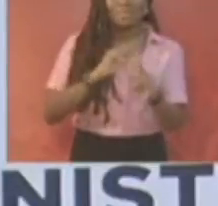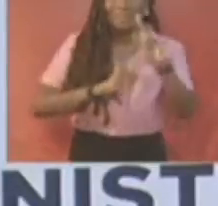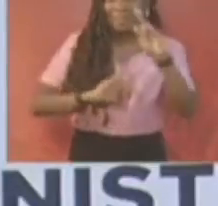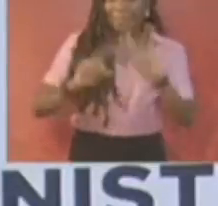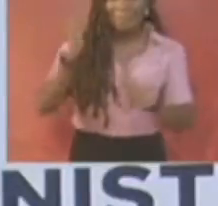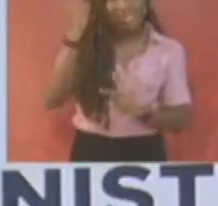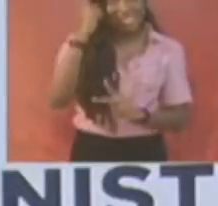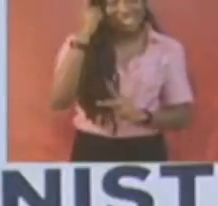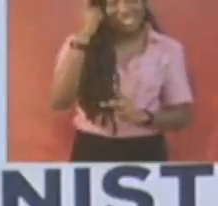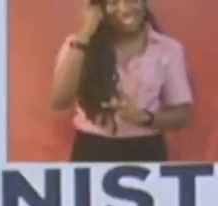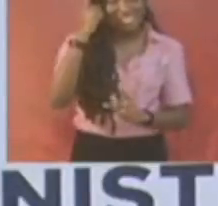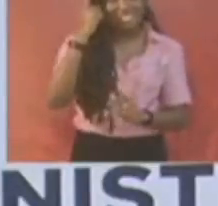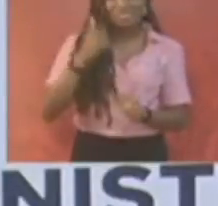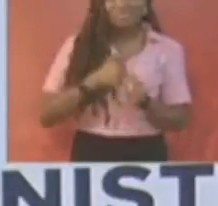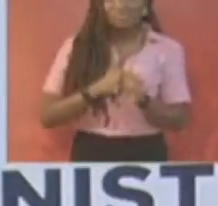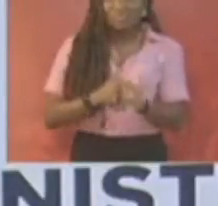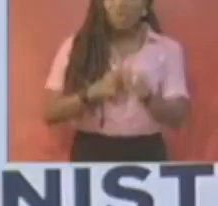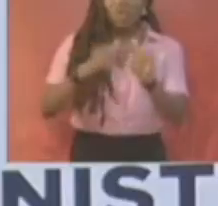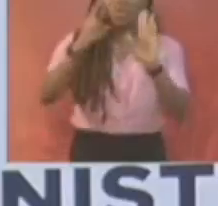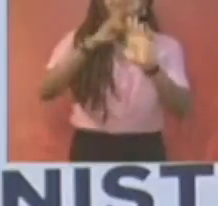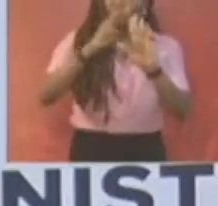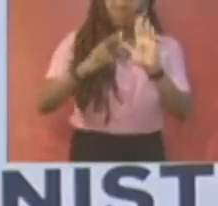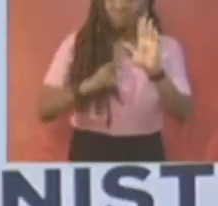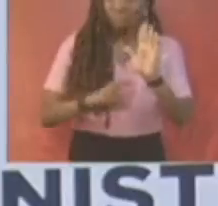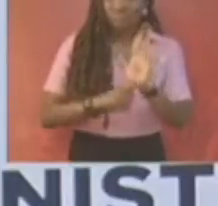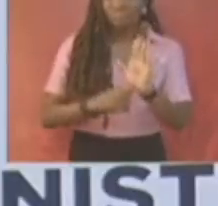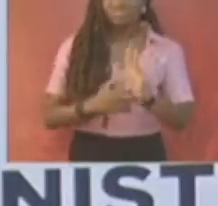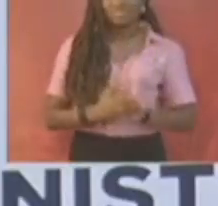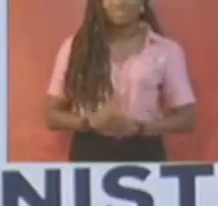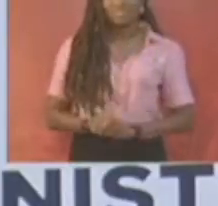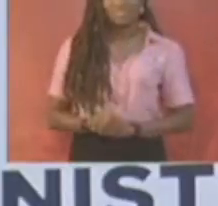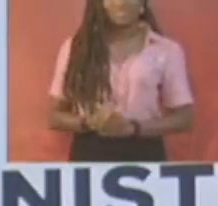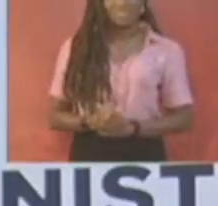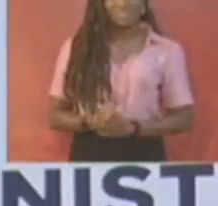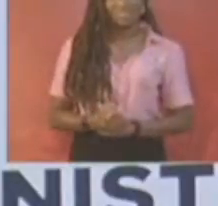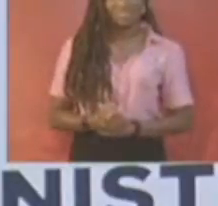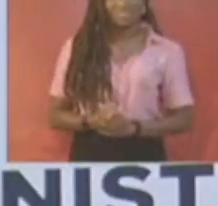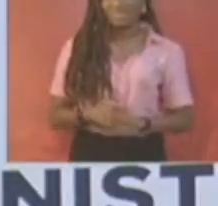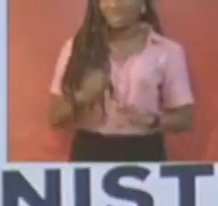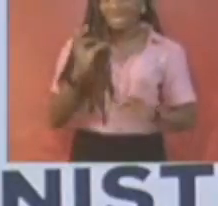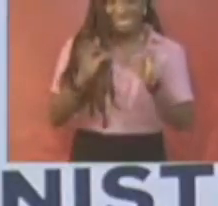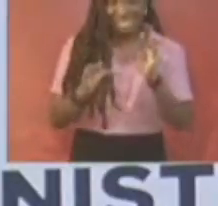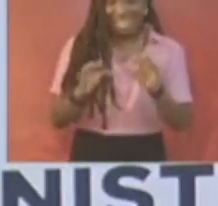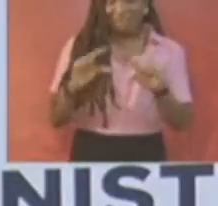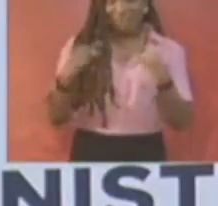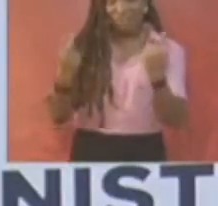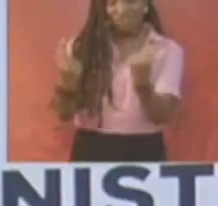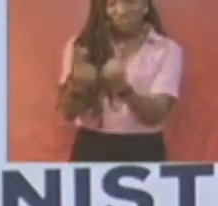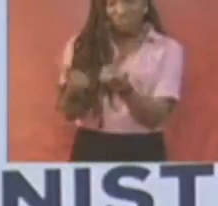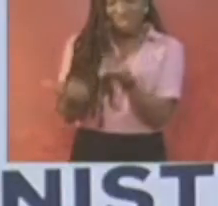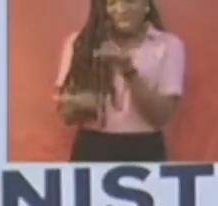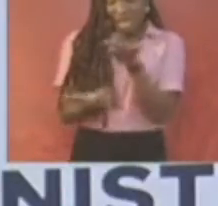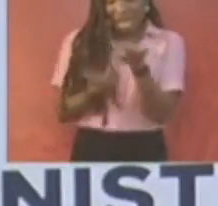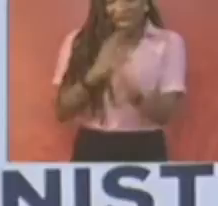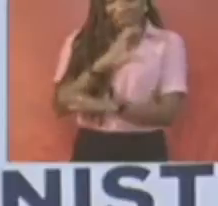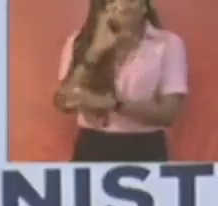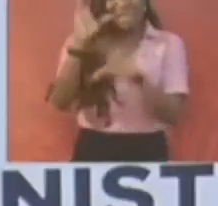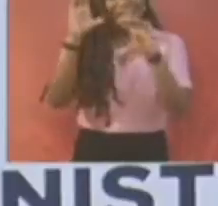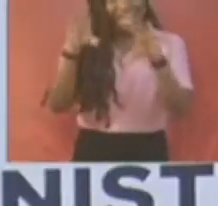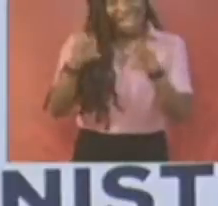the understanding of the risk that any gathering would pose is being